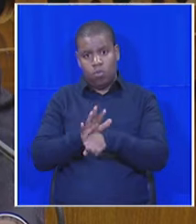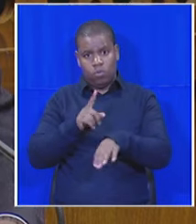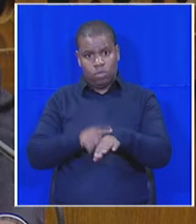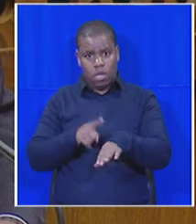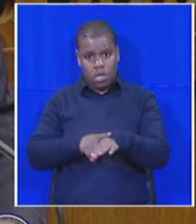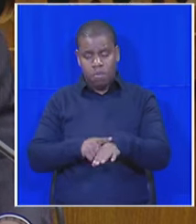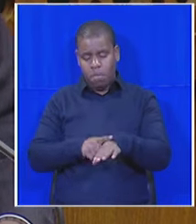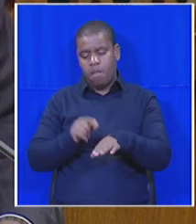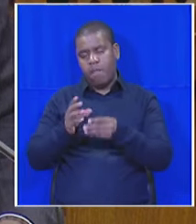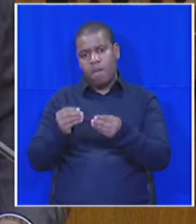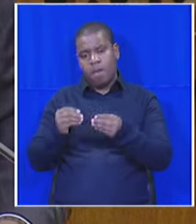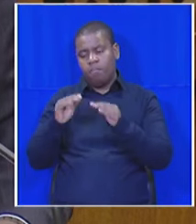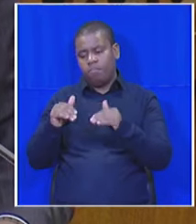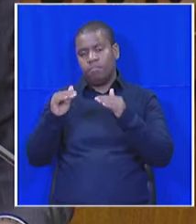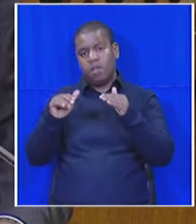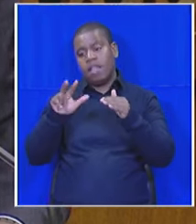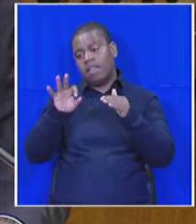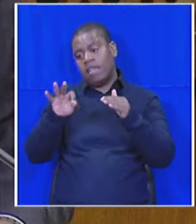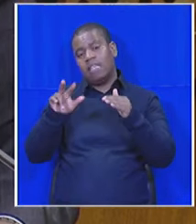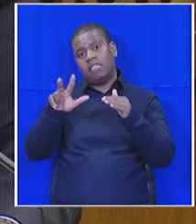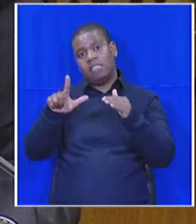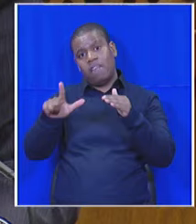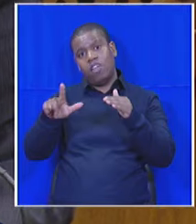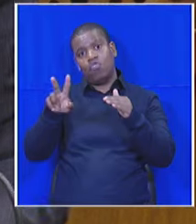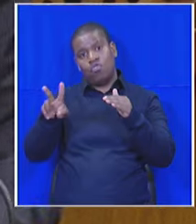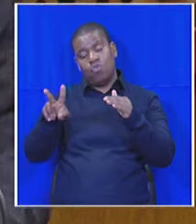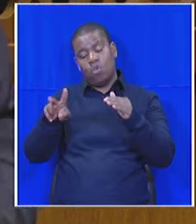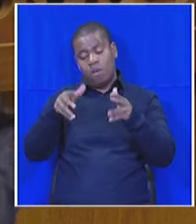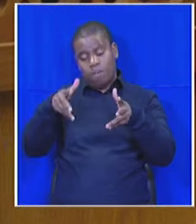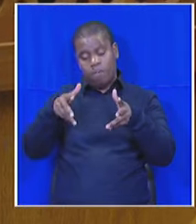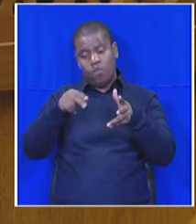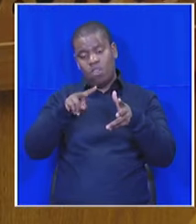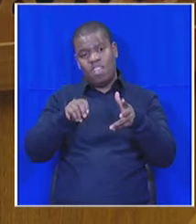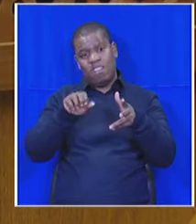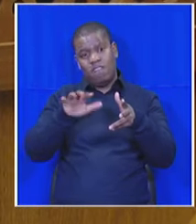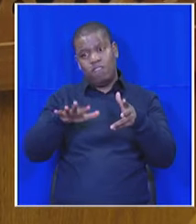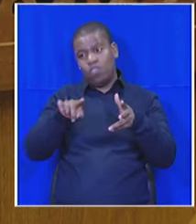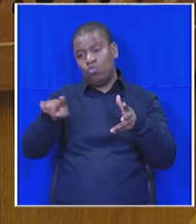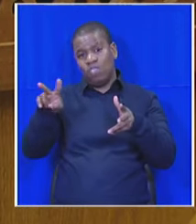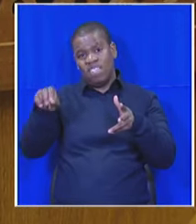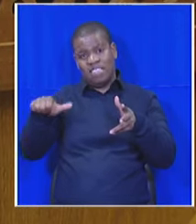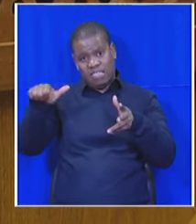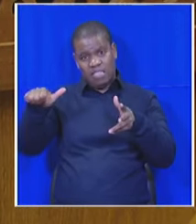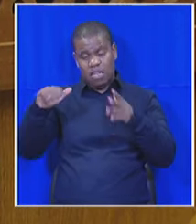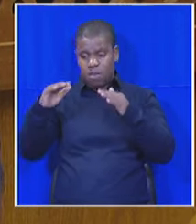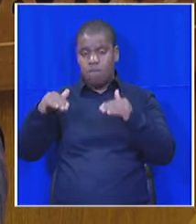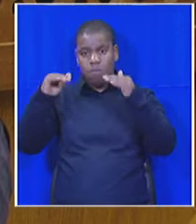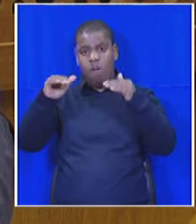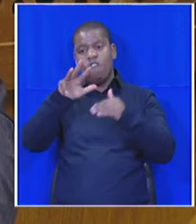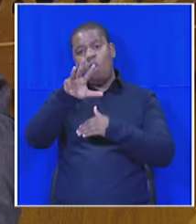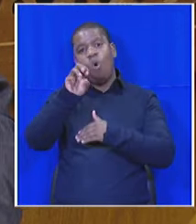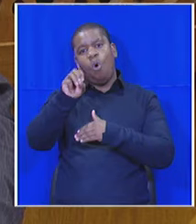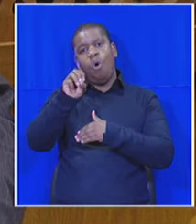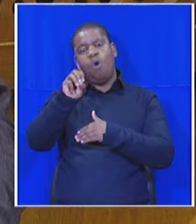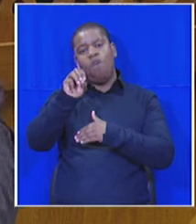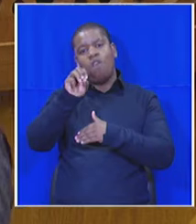set to increase from 372 in the 2015-16 financial year to 490 in the